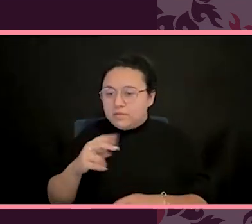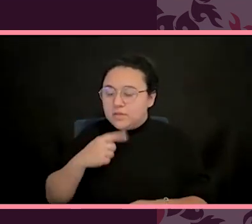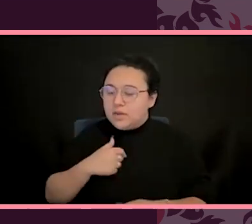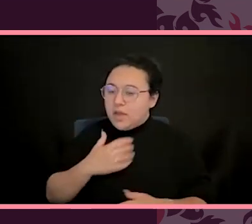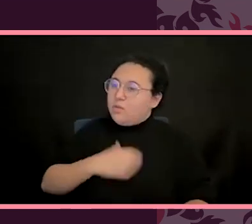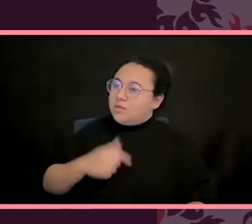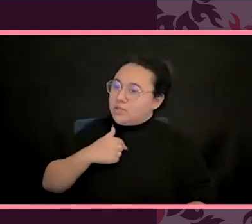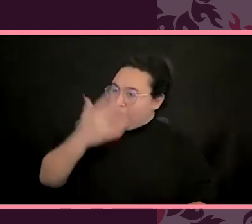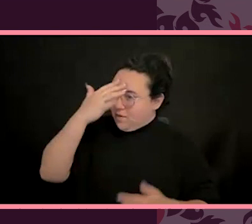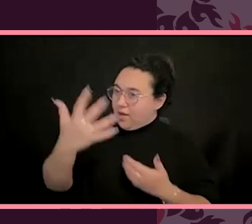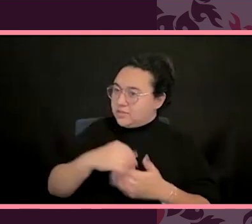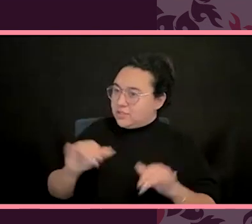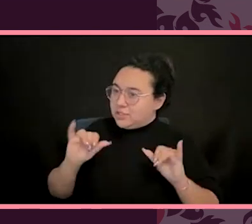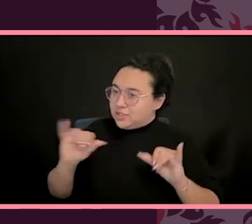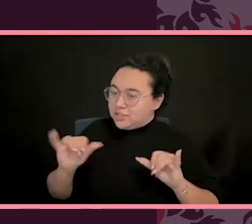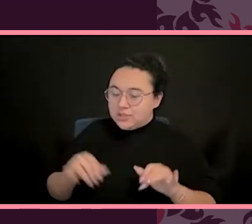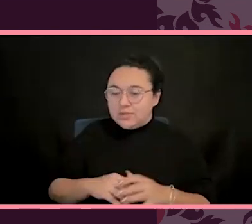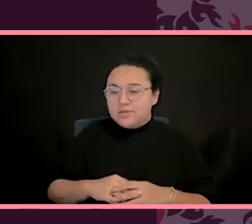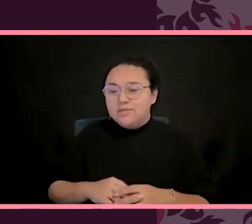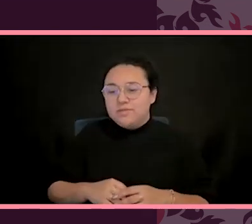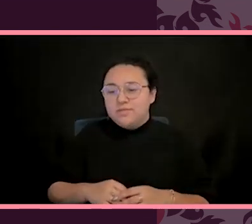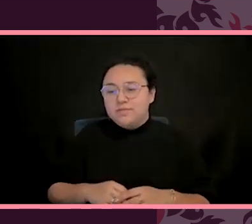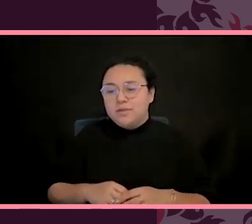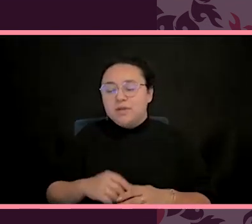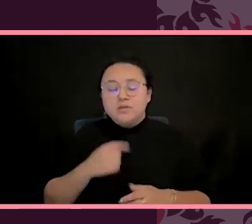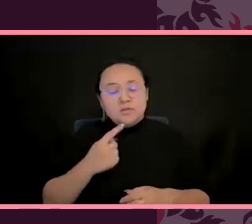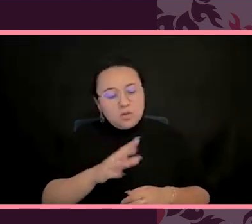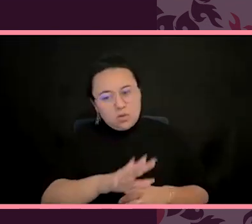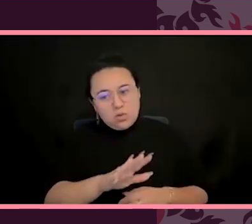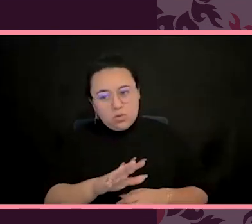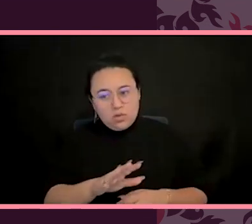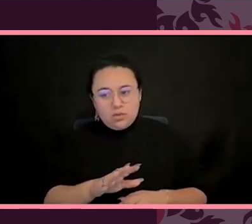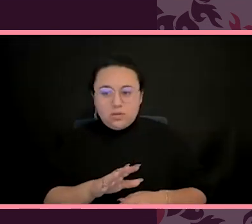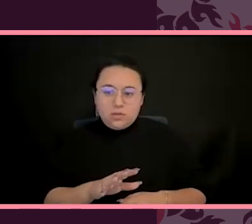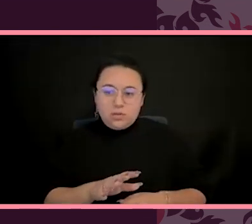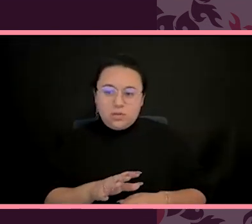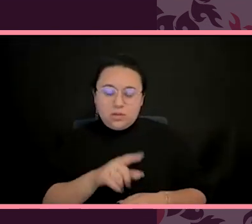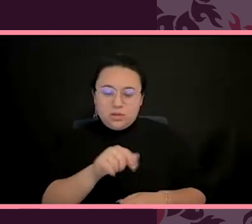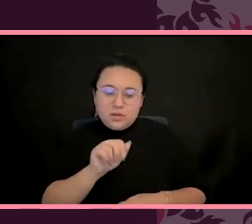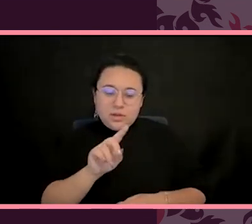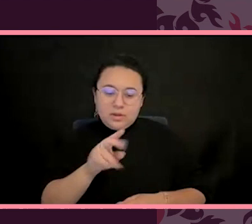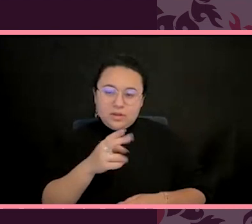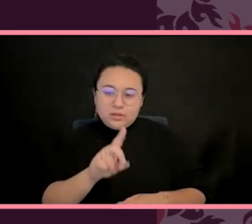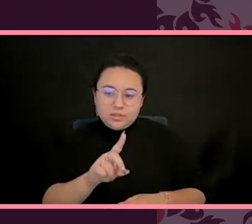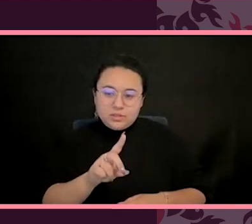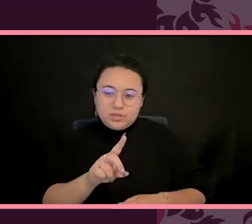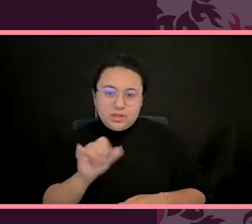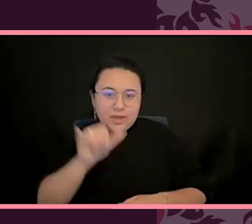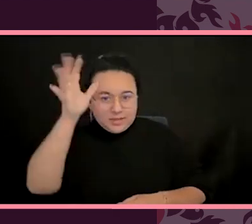was autistic. He was like, and so then I told him, I said, well, buddy, you're ADHD like